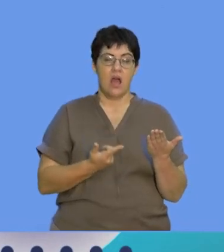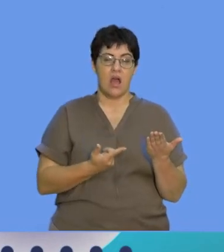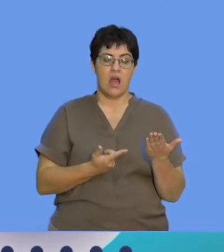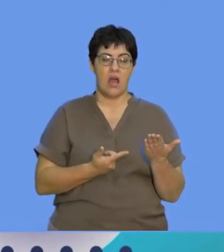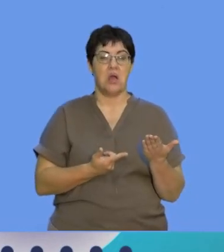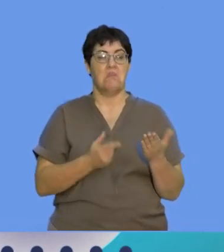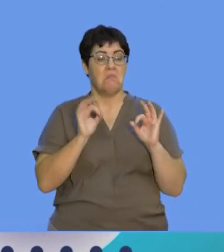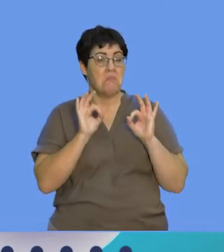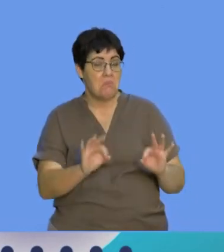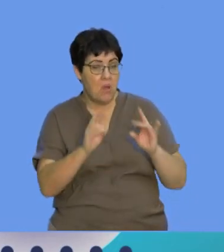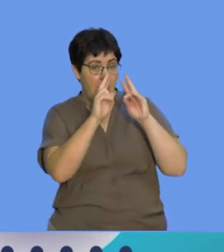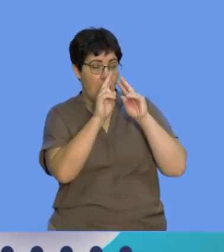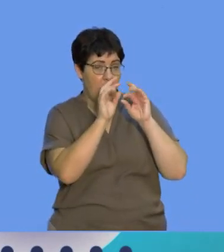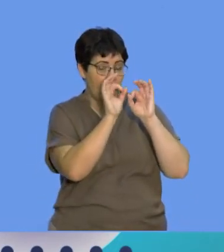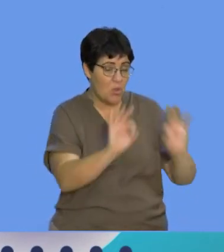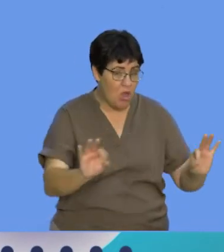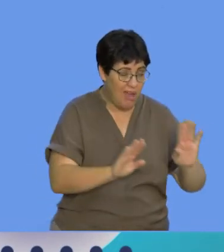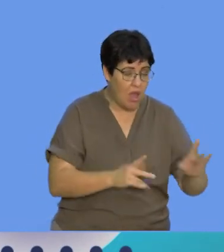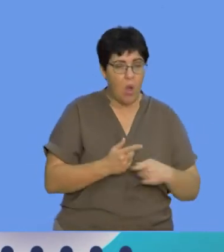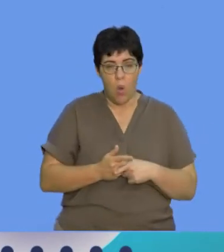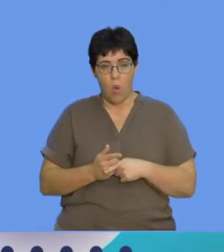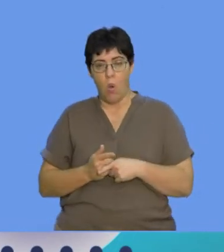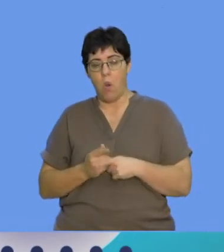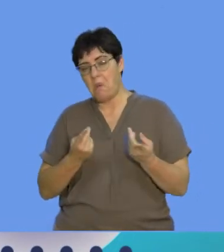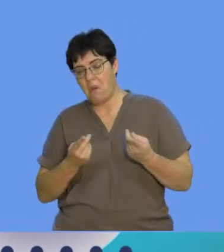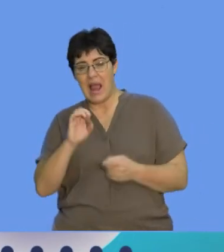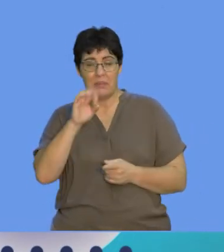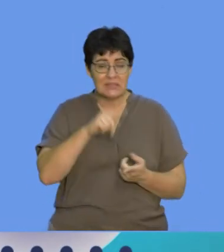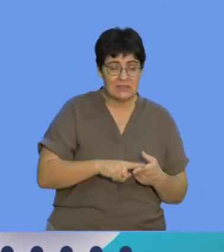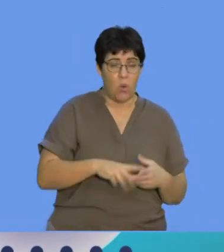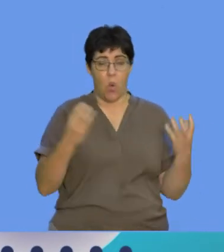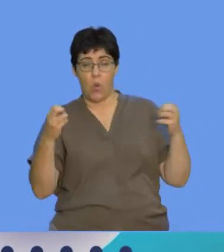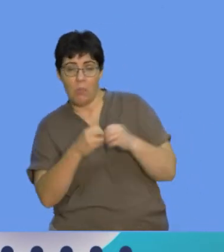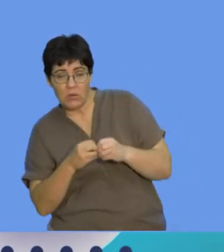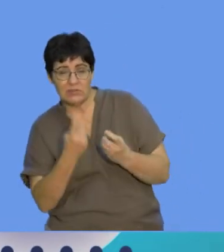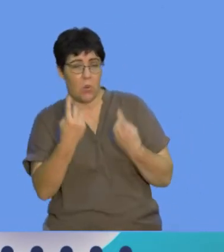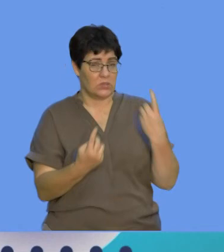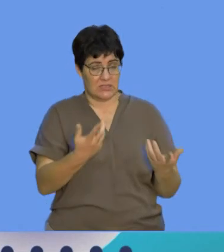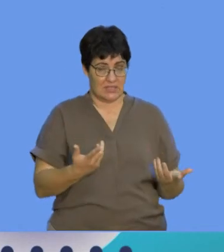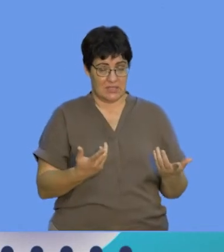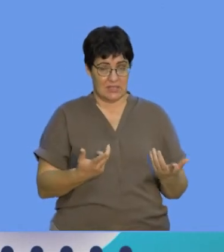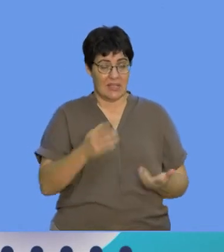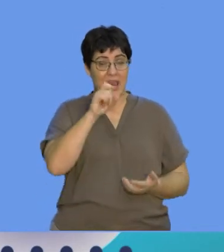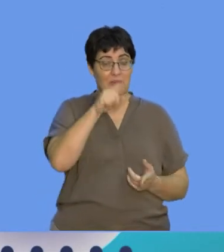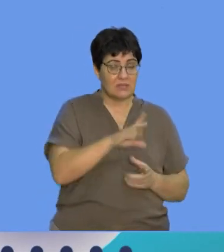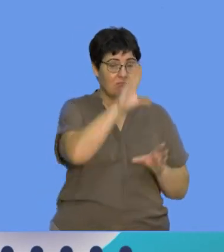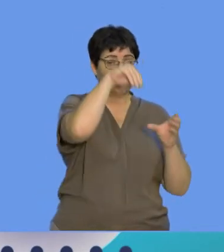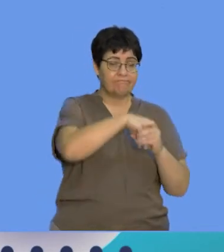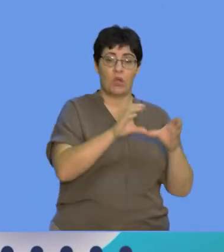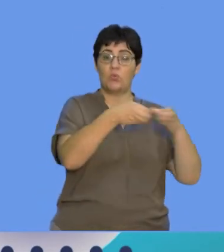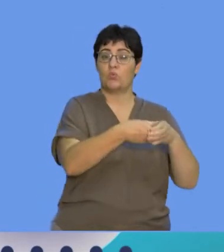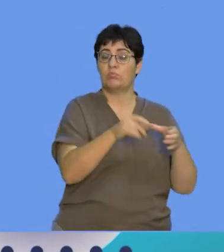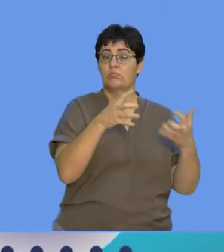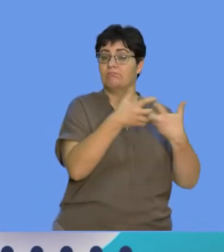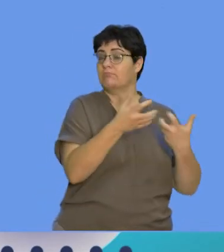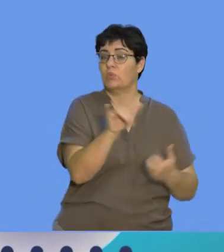or an impure substance? Is it an element or a compound? If it is an element, in which group does it occur? And then in which